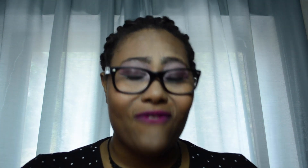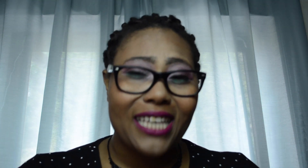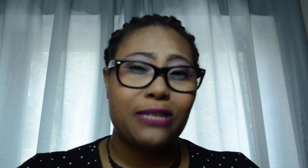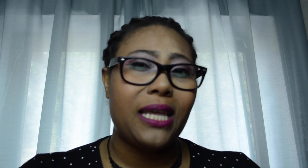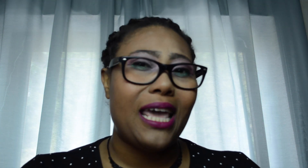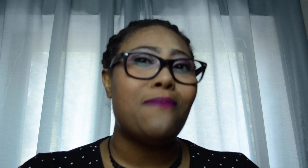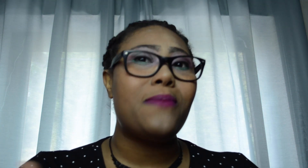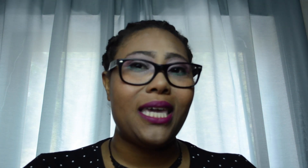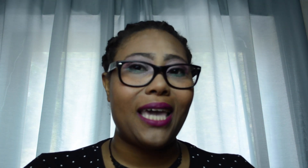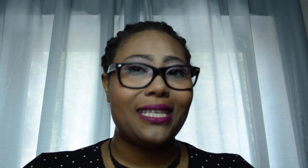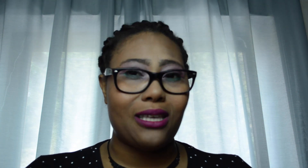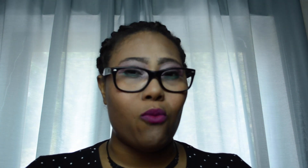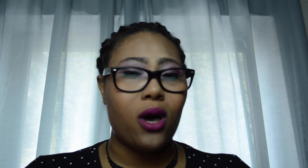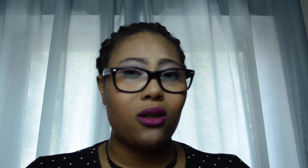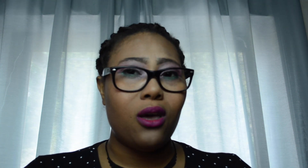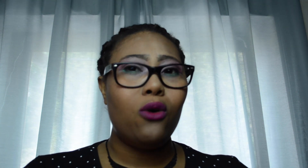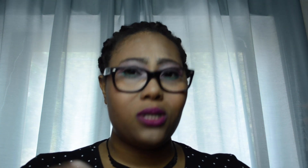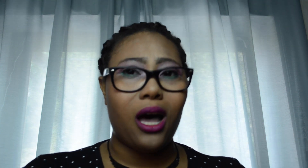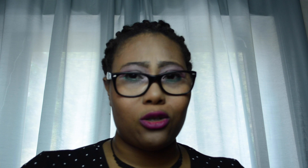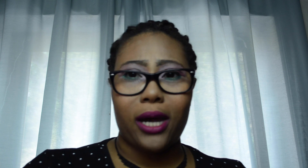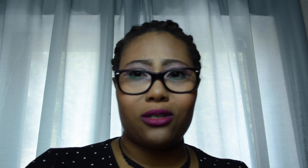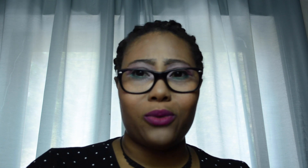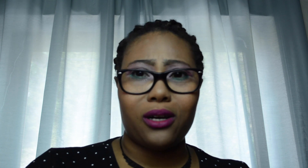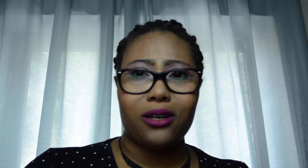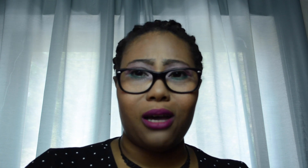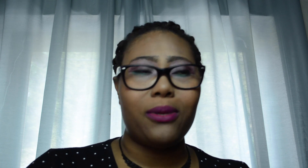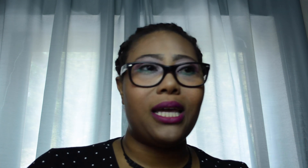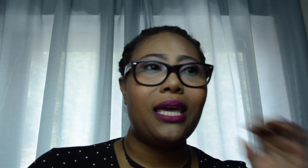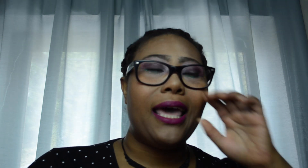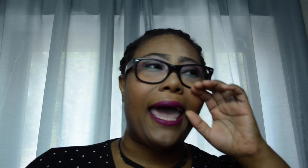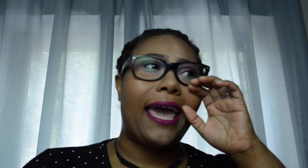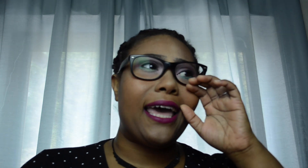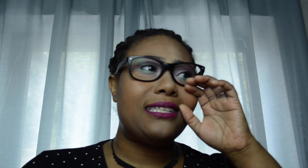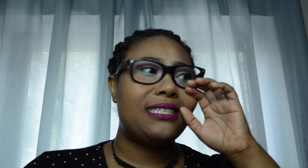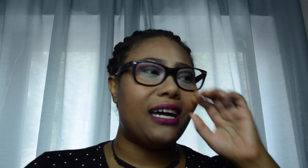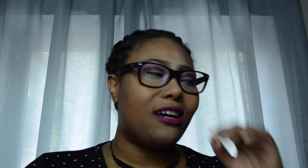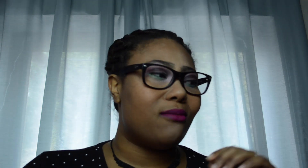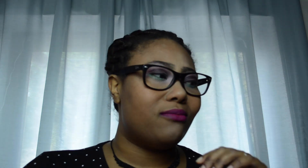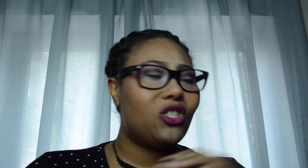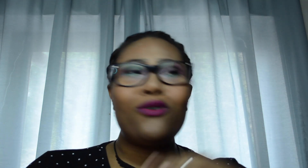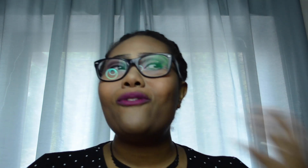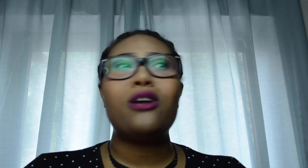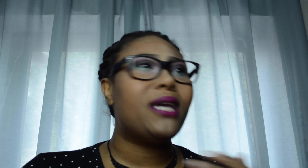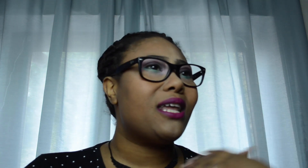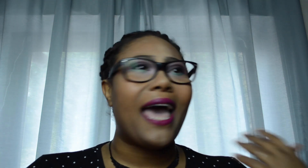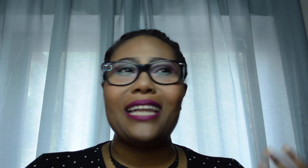take an investment in me as someone who was a contractor with her company. And just from the very beginning had